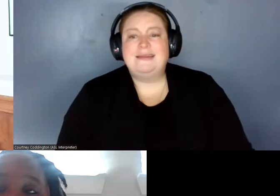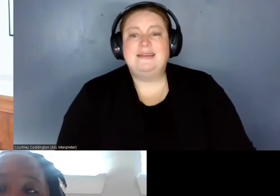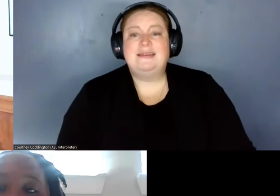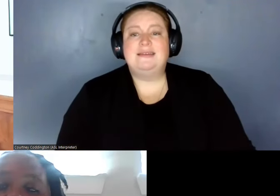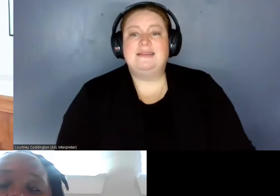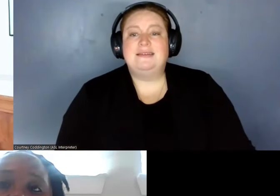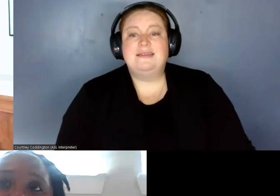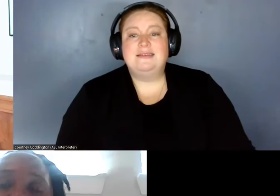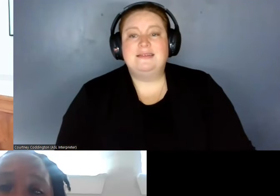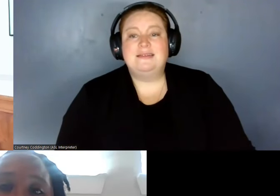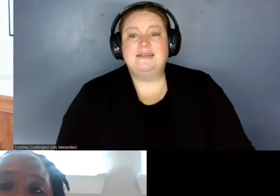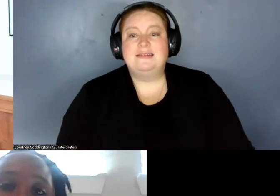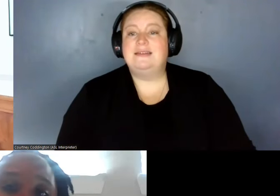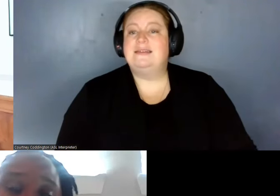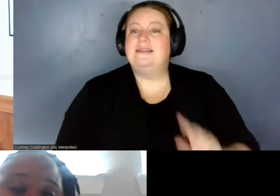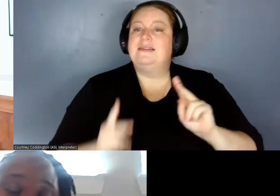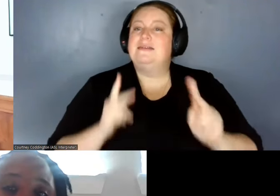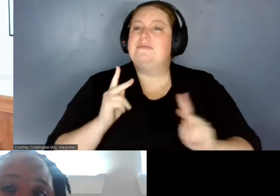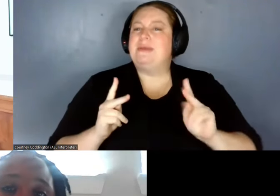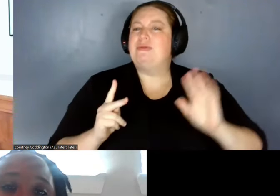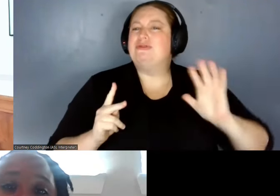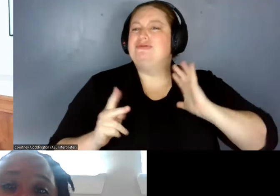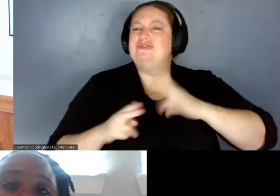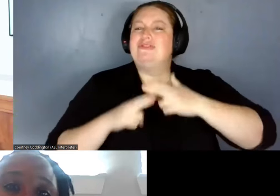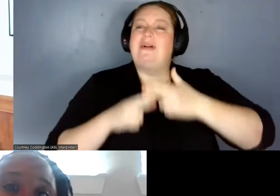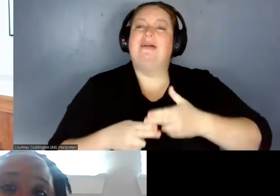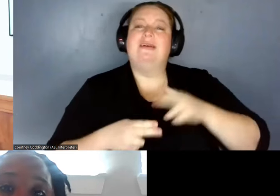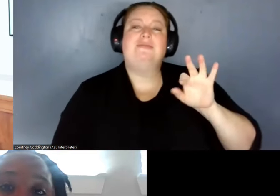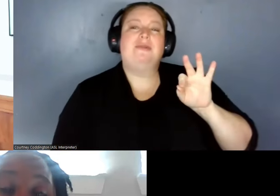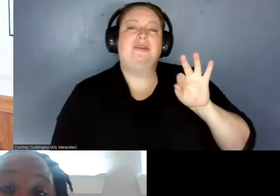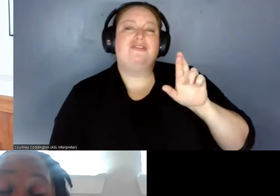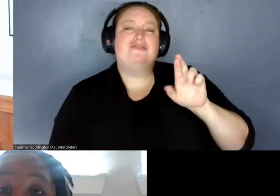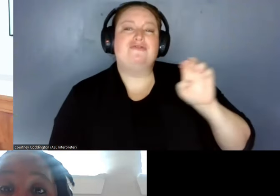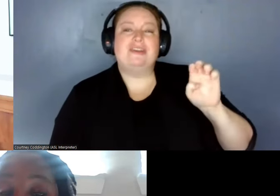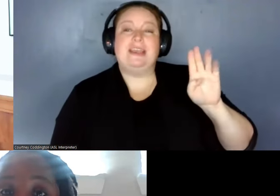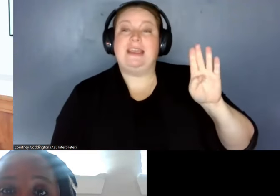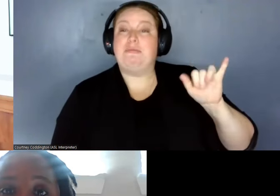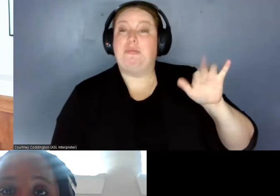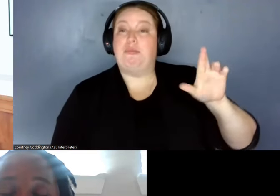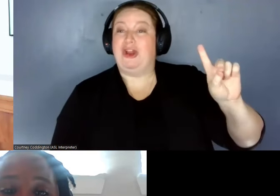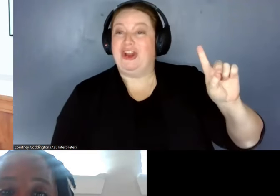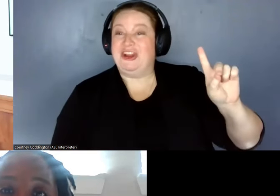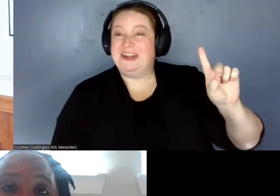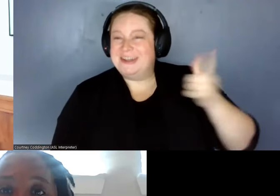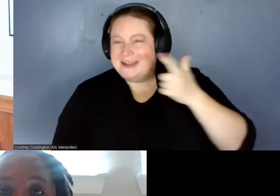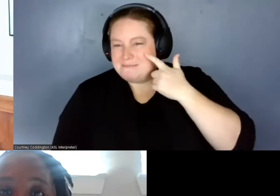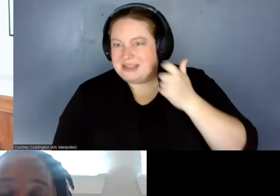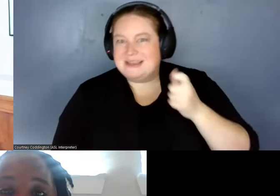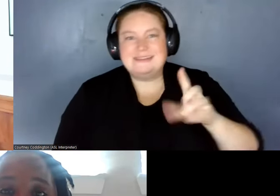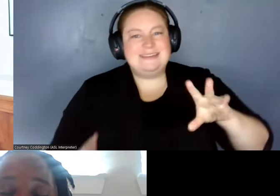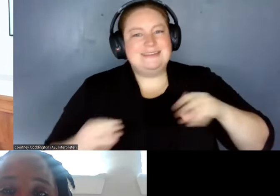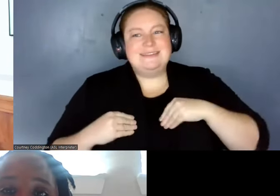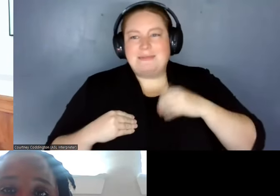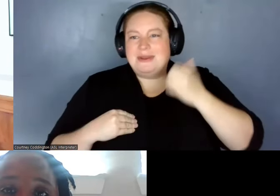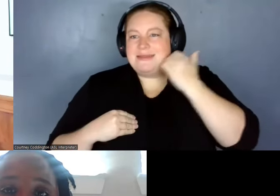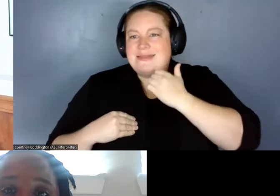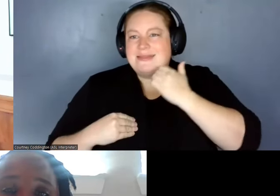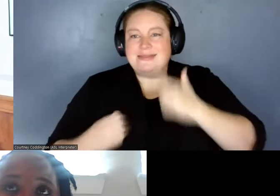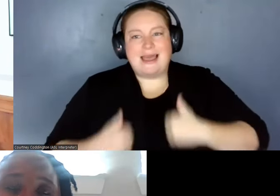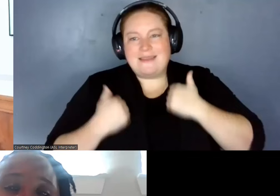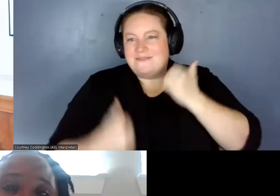And people used to call him a free bird because he took life as it is, day by day.